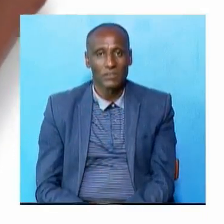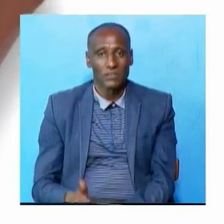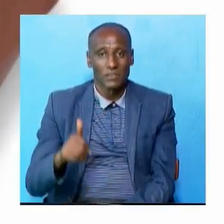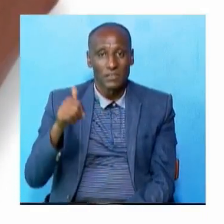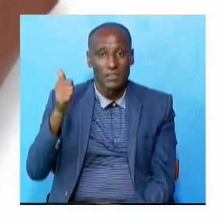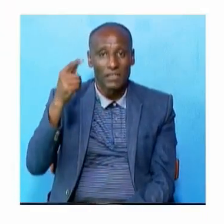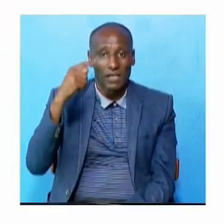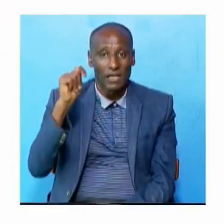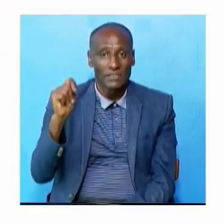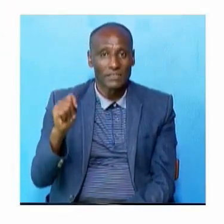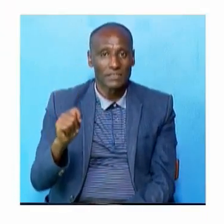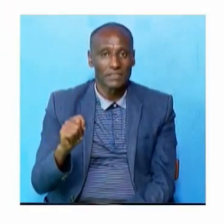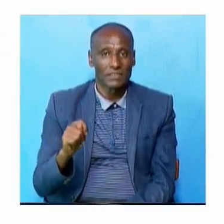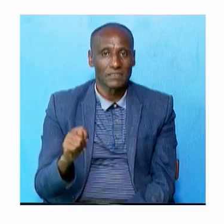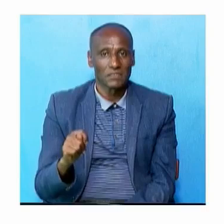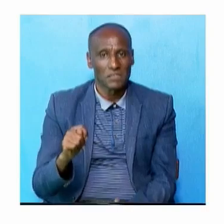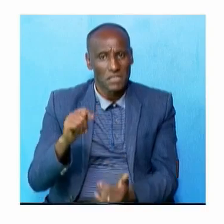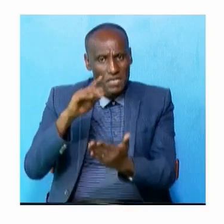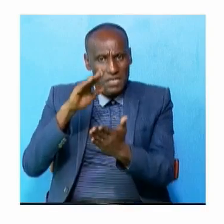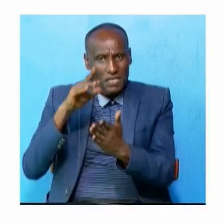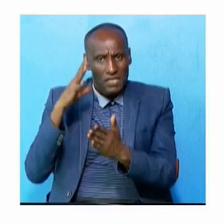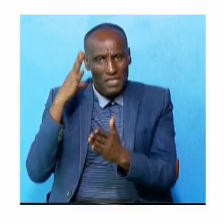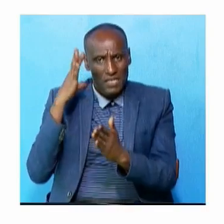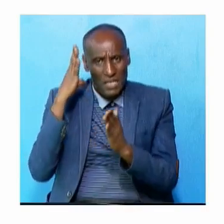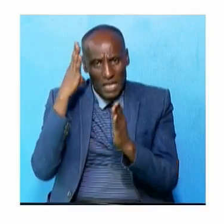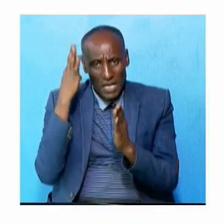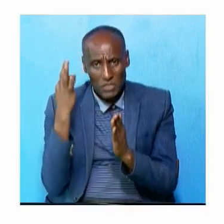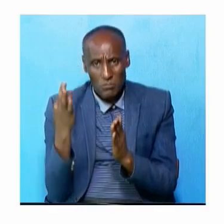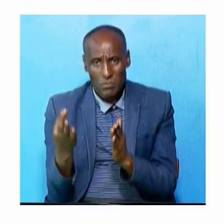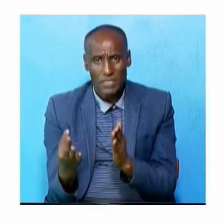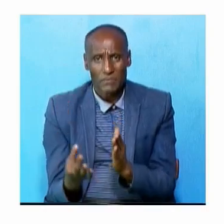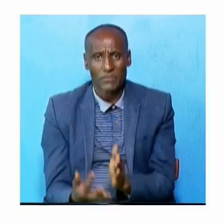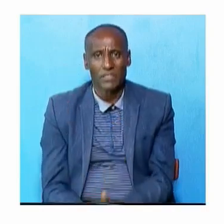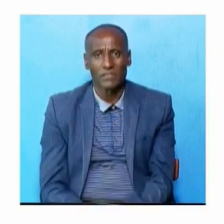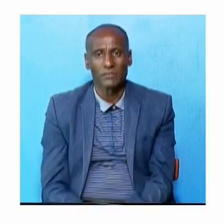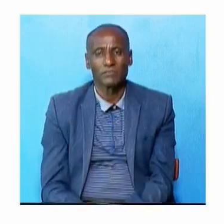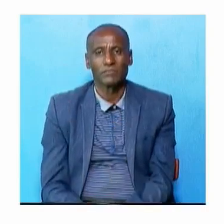at a specific